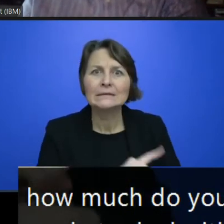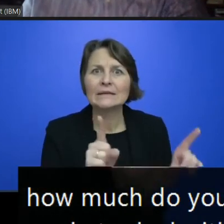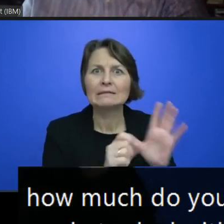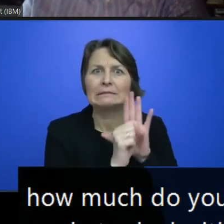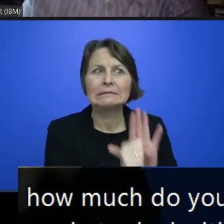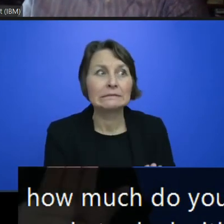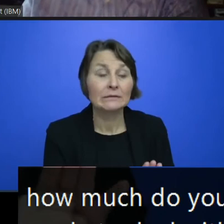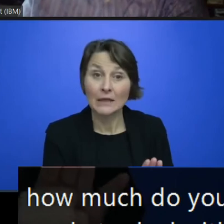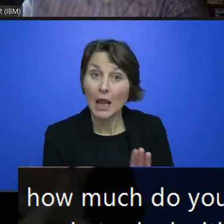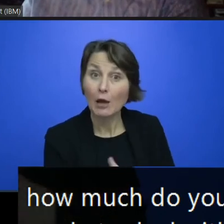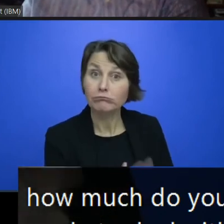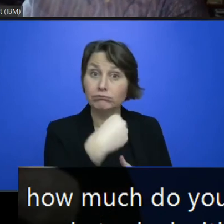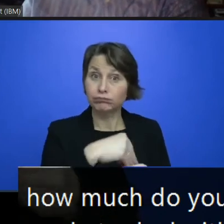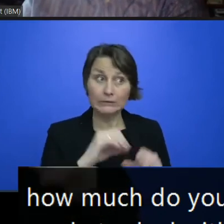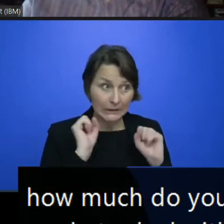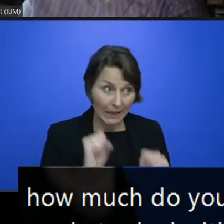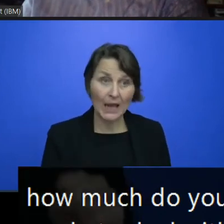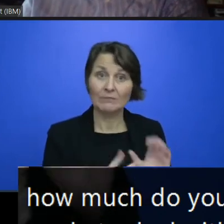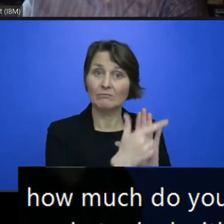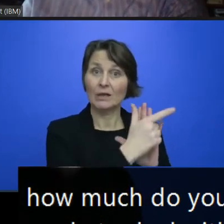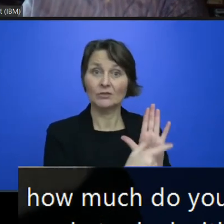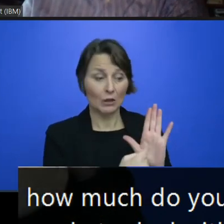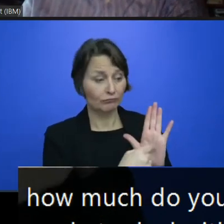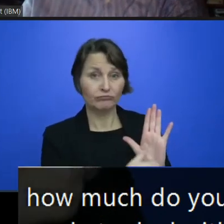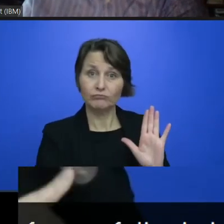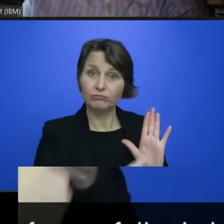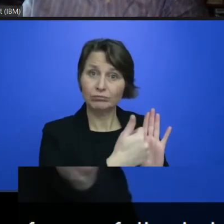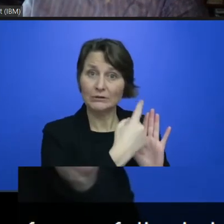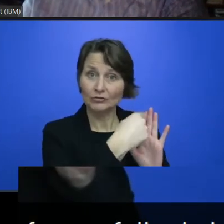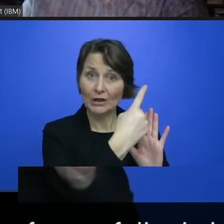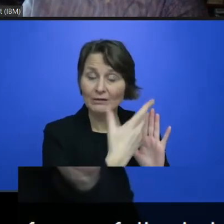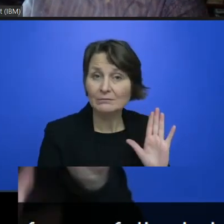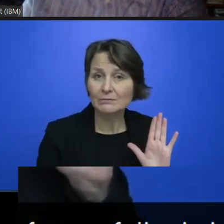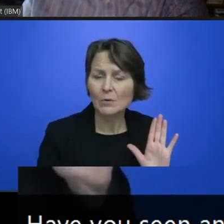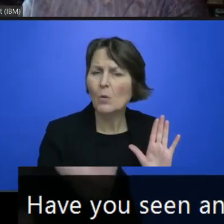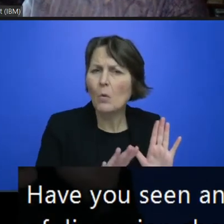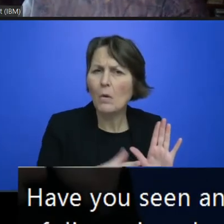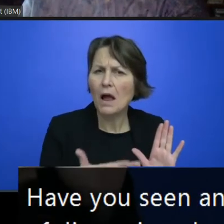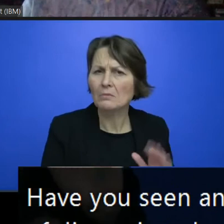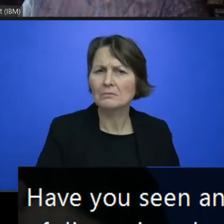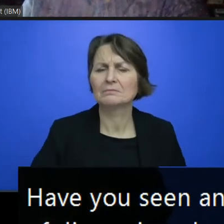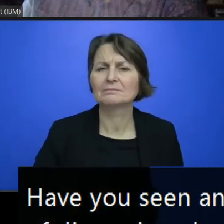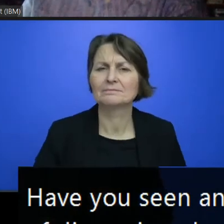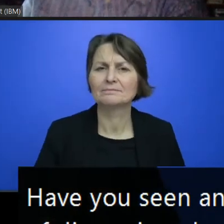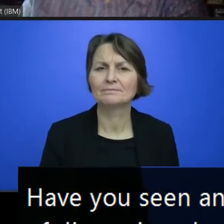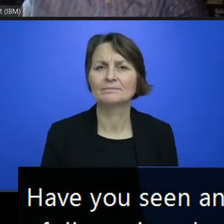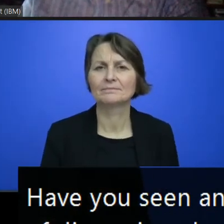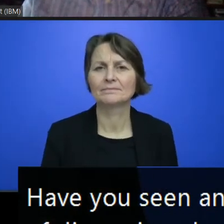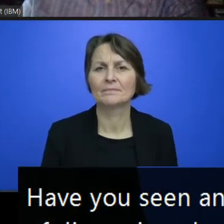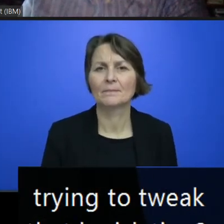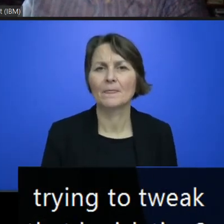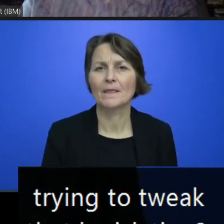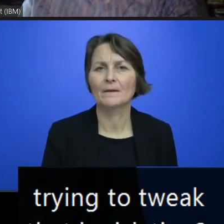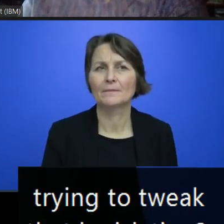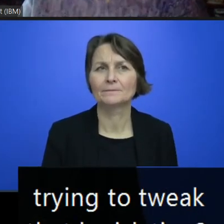or sort of trying to see how to tweak that legislation to cover these situations? I think because